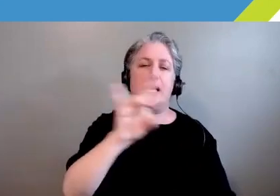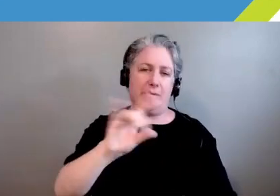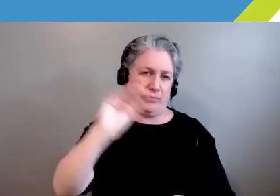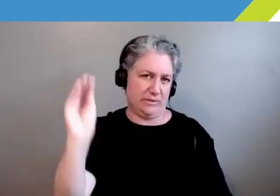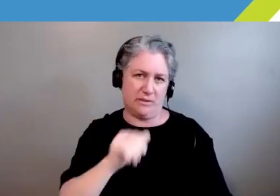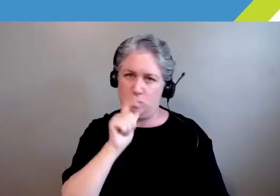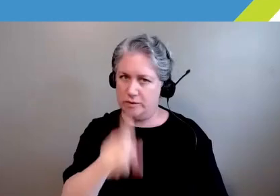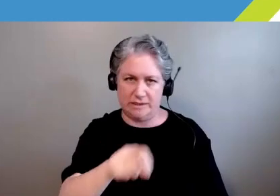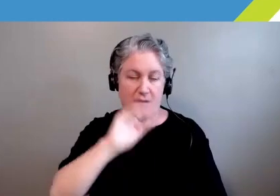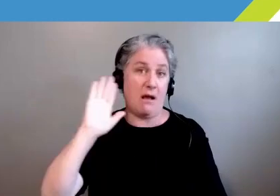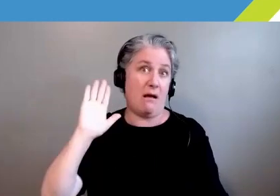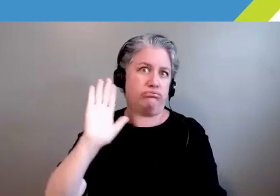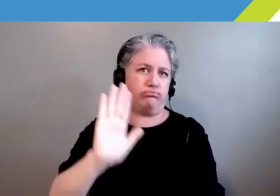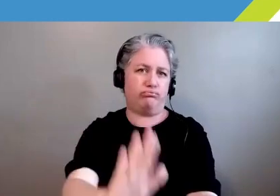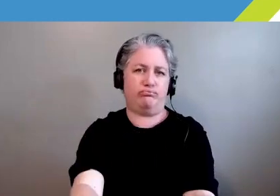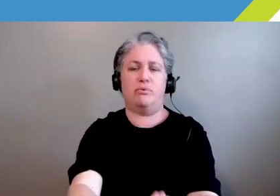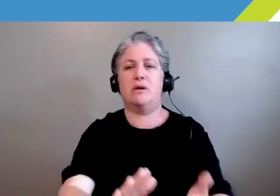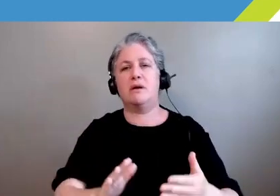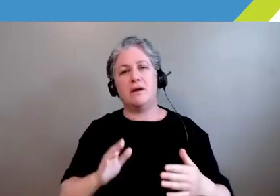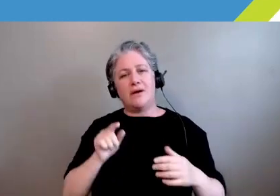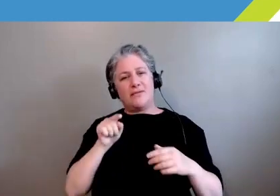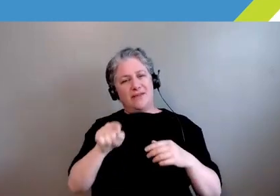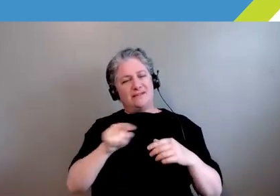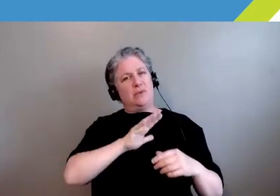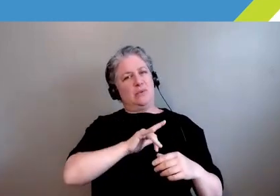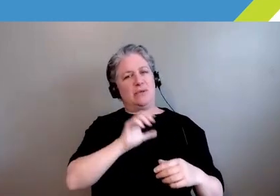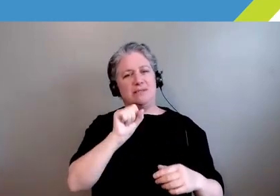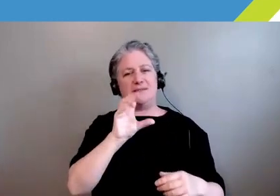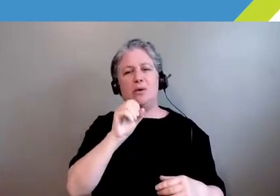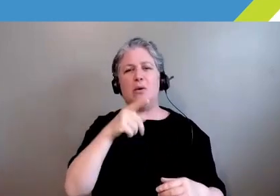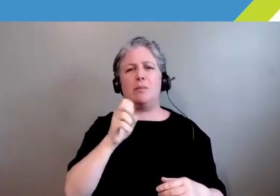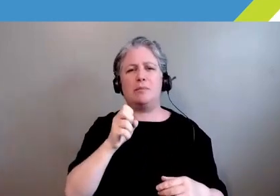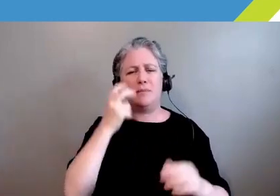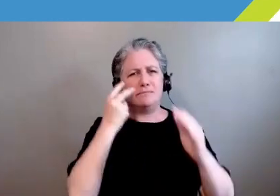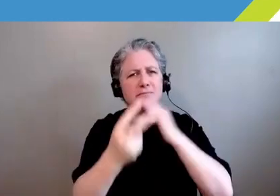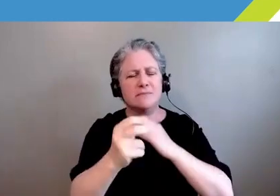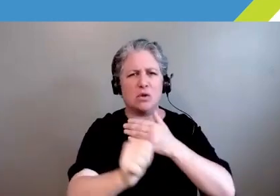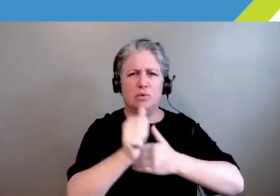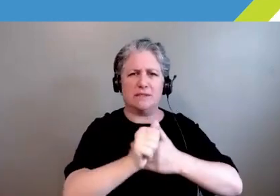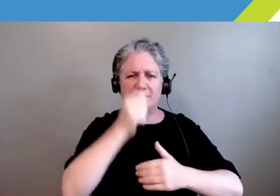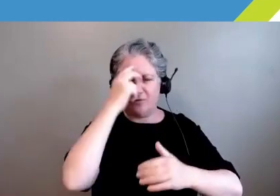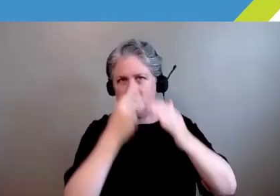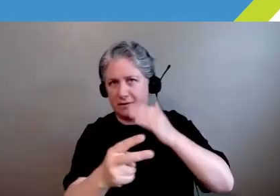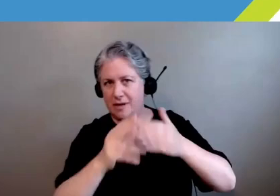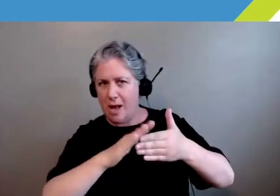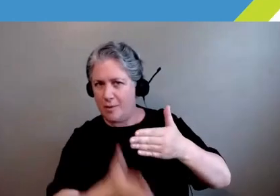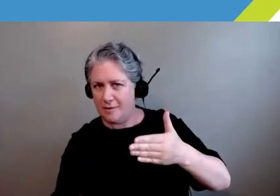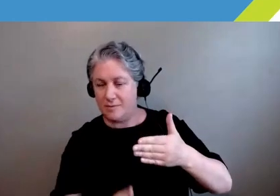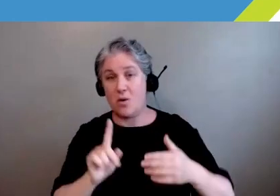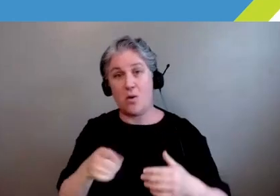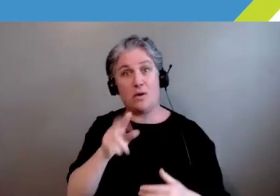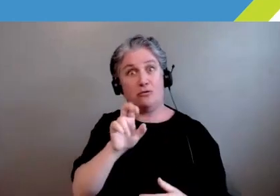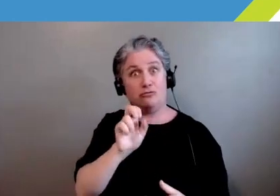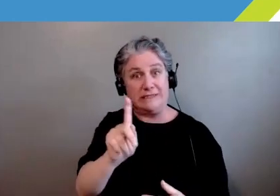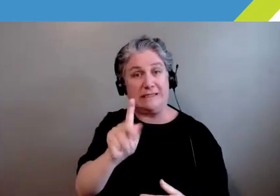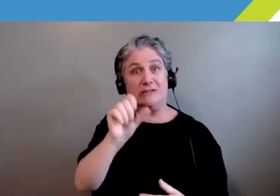risk score for predicting outcomes in pediatric PSC, but it's notable because it's the only risk score that was specifically